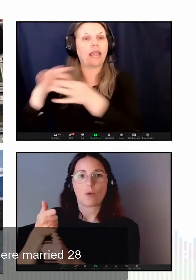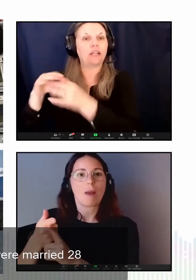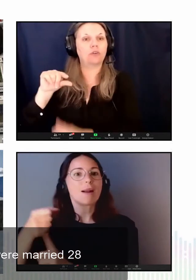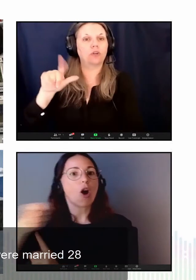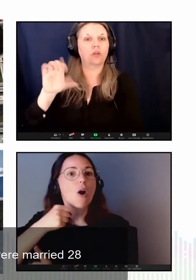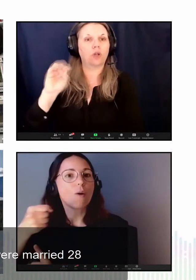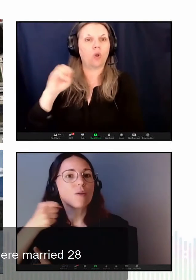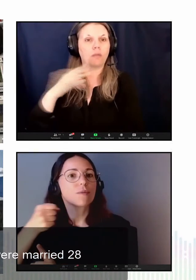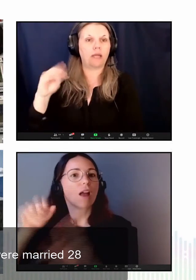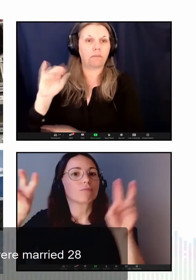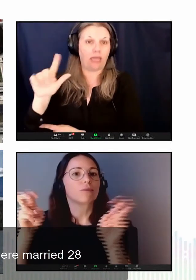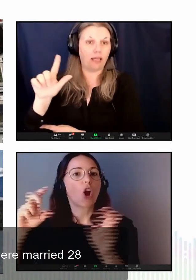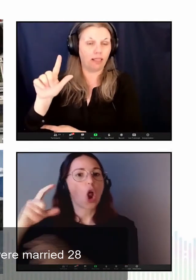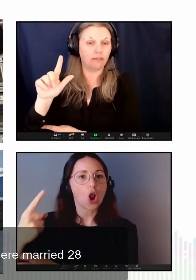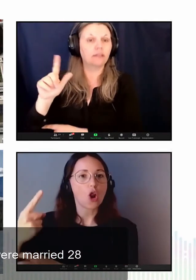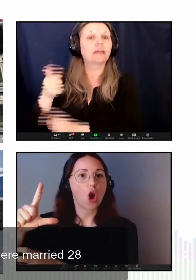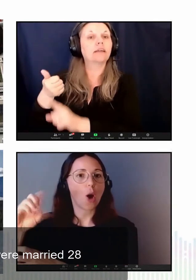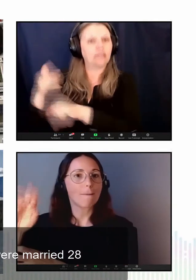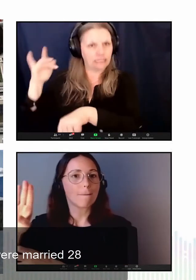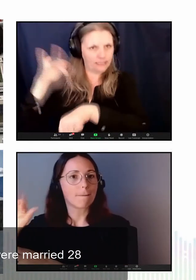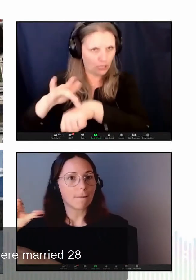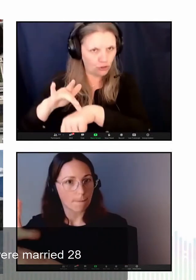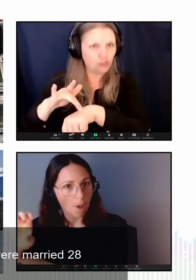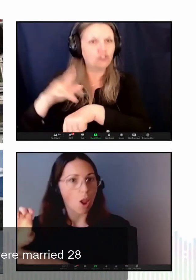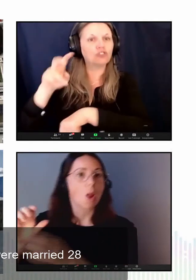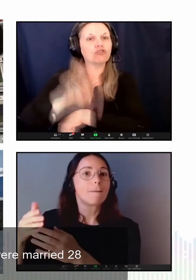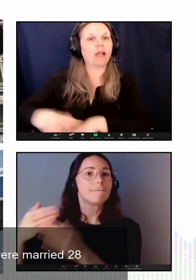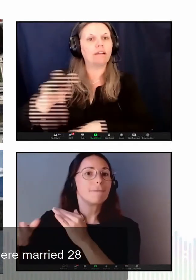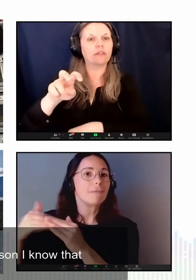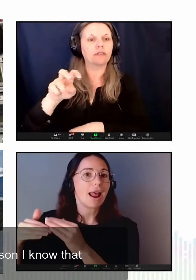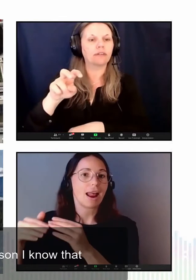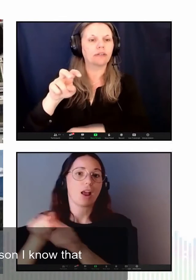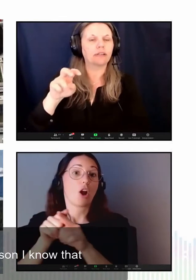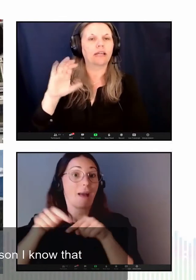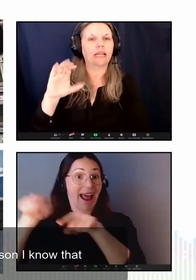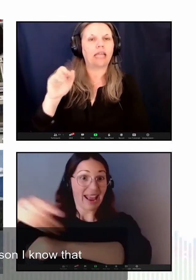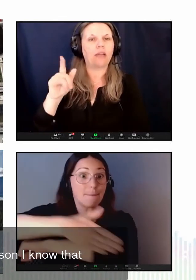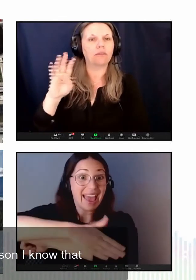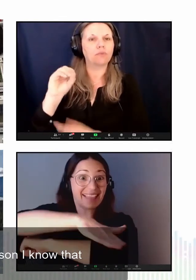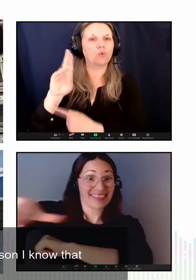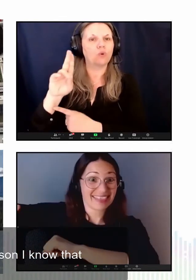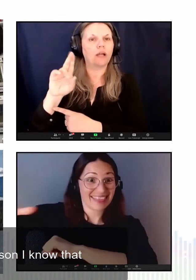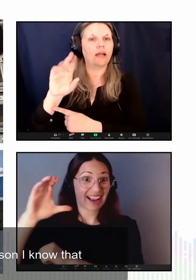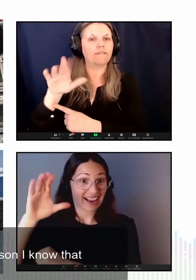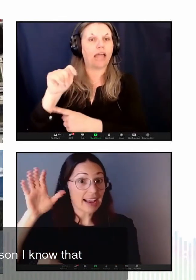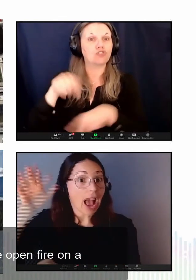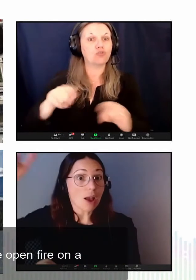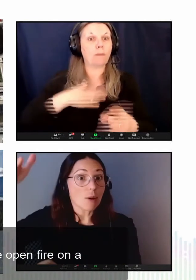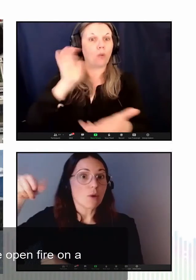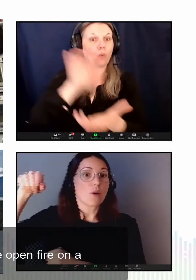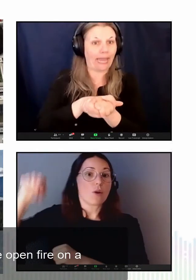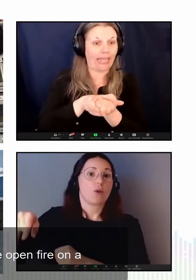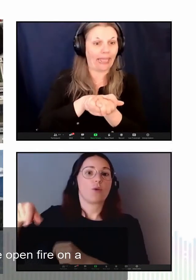went to Caribou Flats with us when we were married 28 years ago. And he said, "You're the only person I know that can